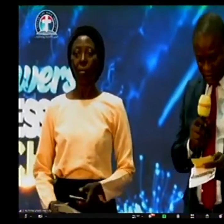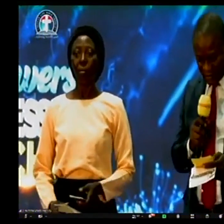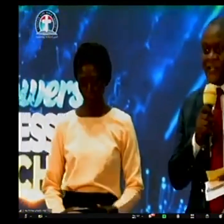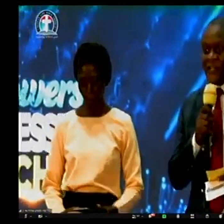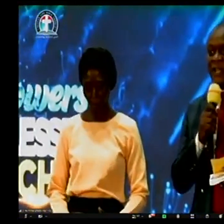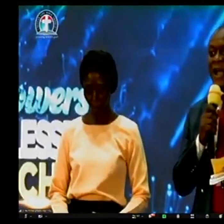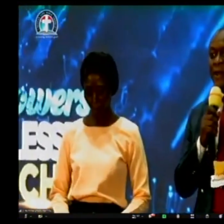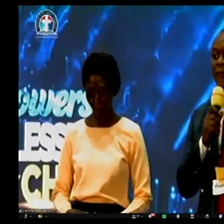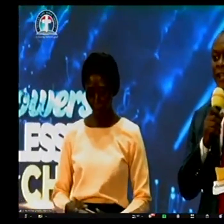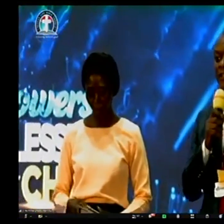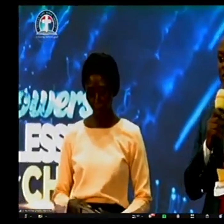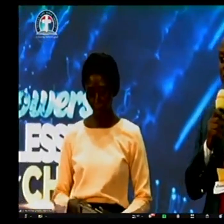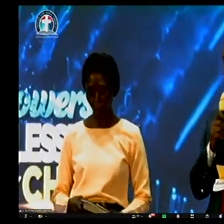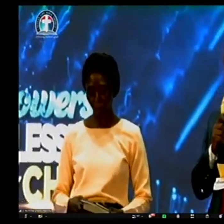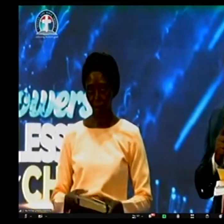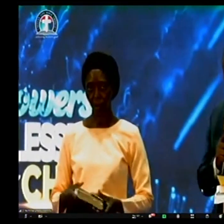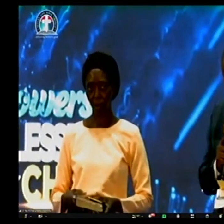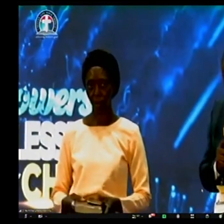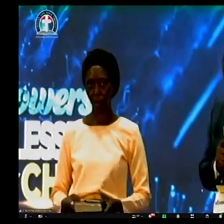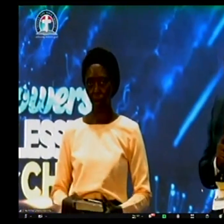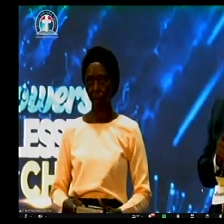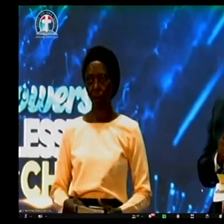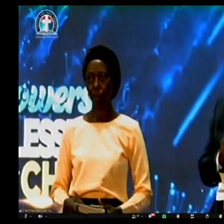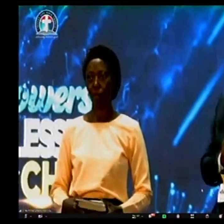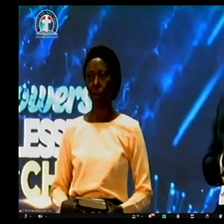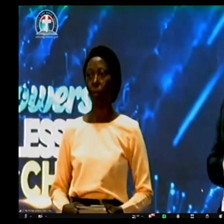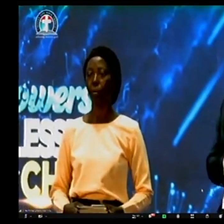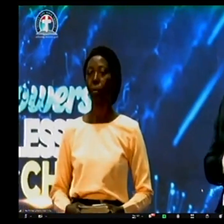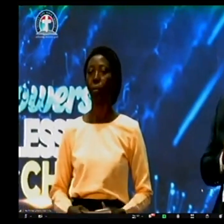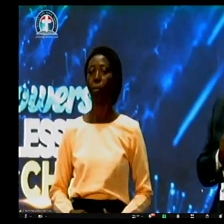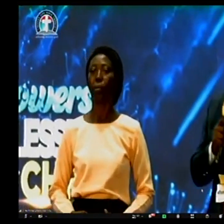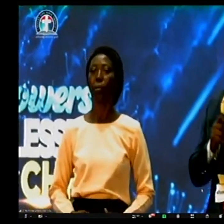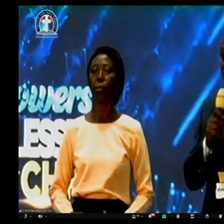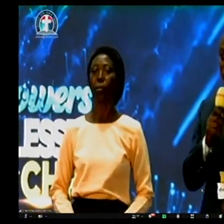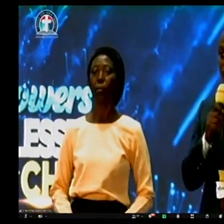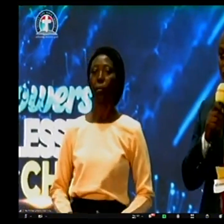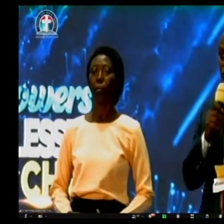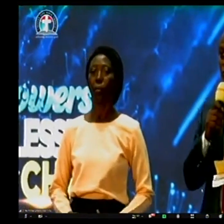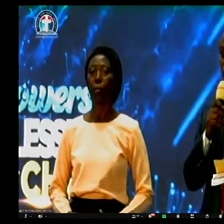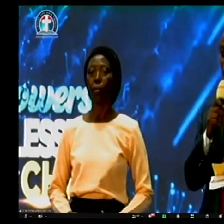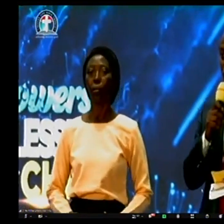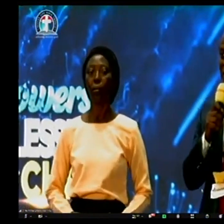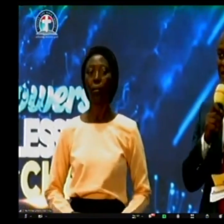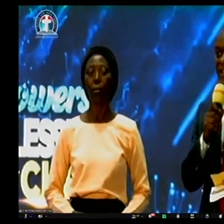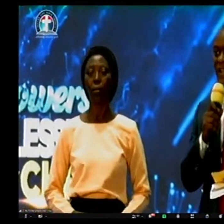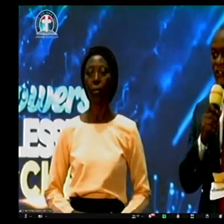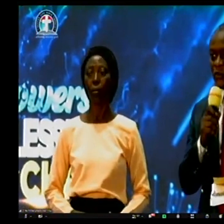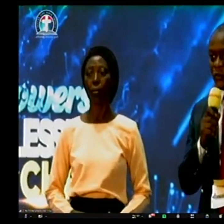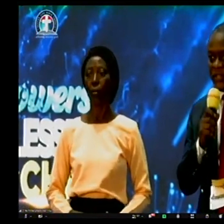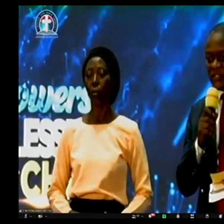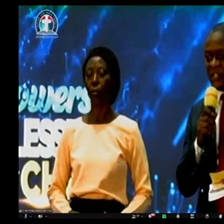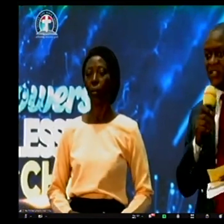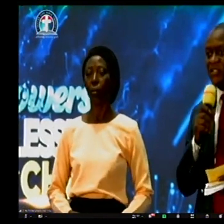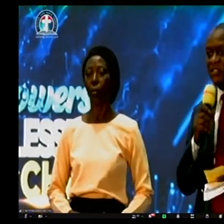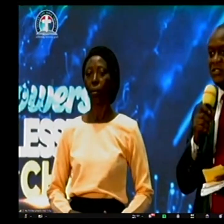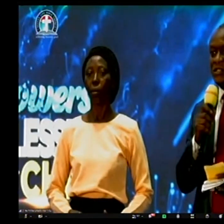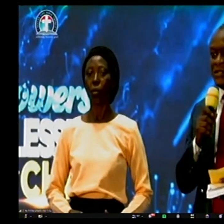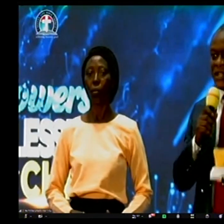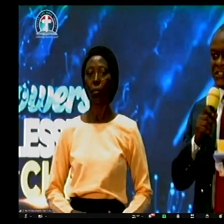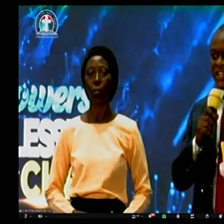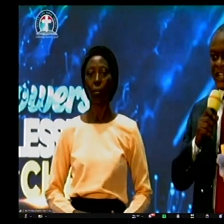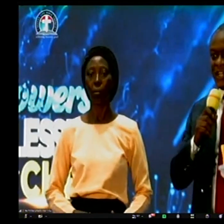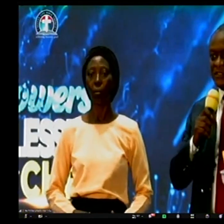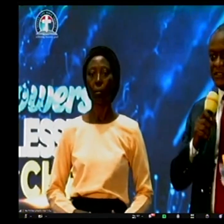She has been having tremor since 2020 that